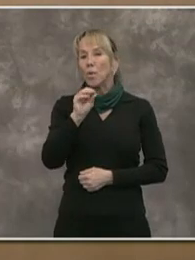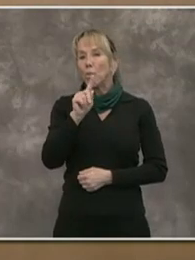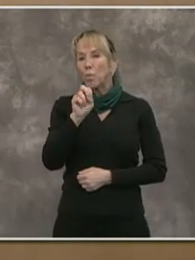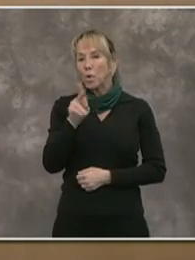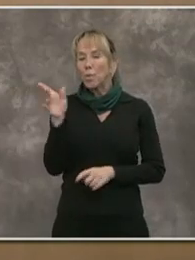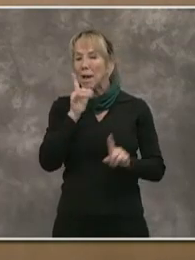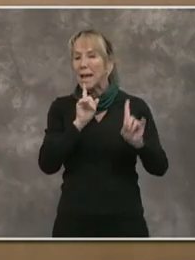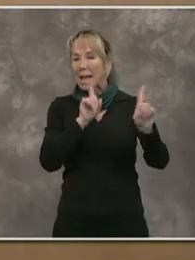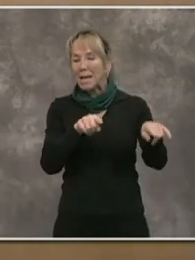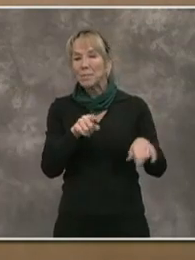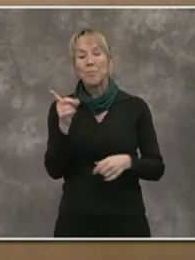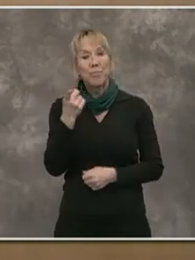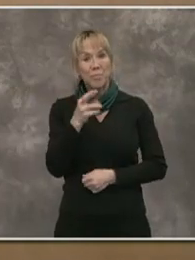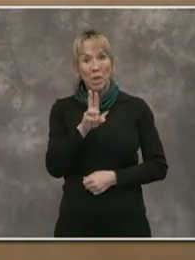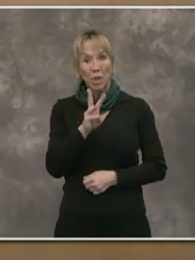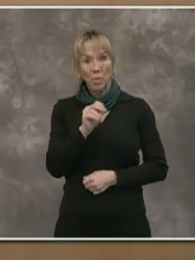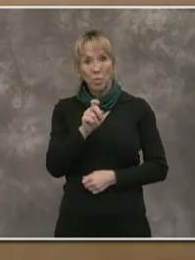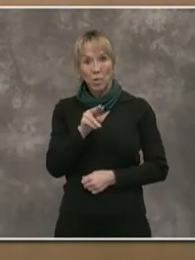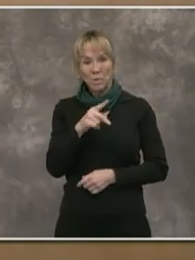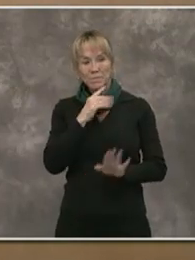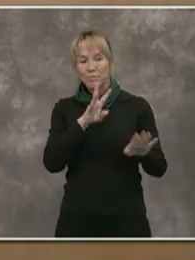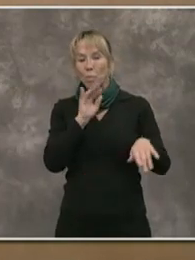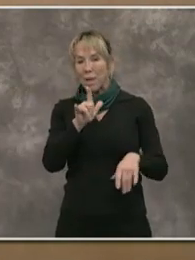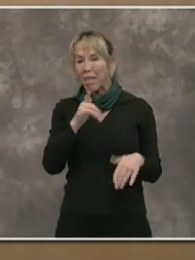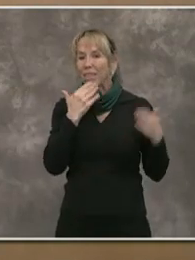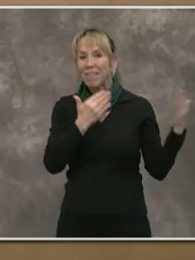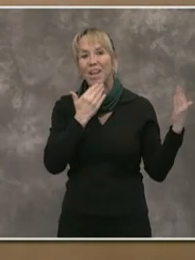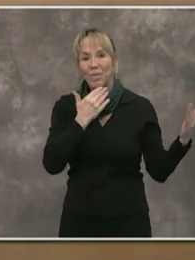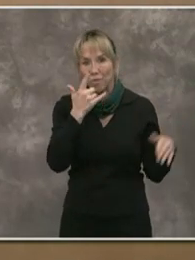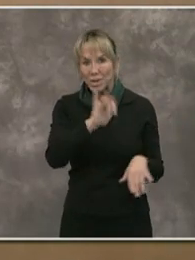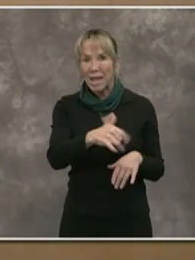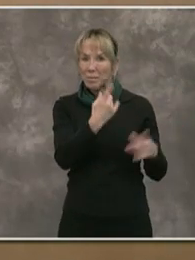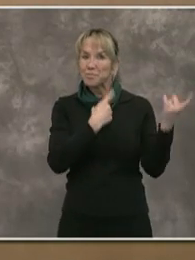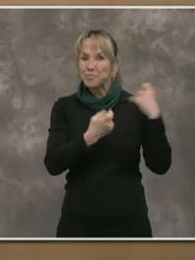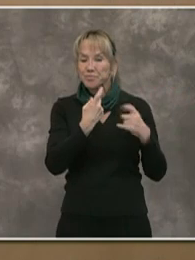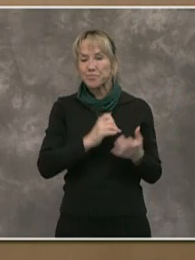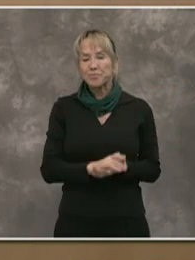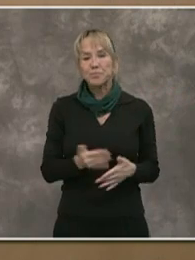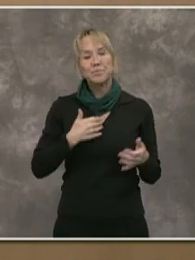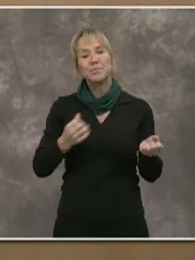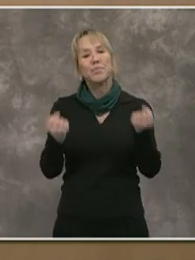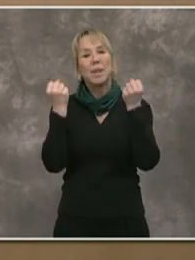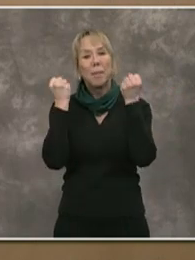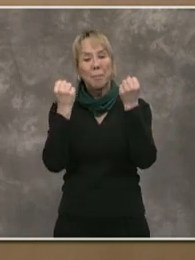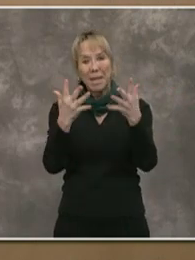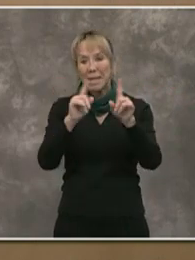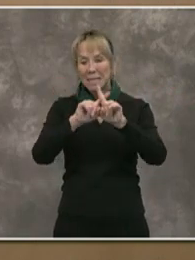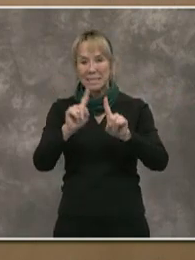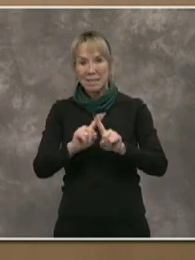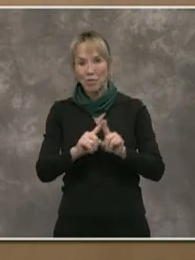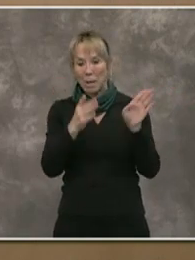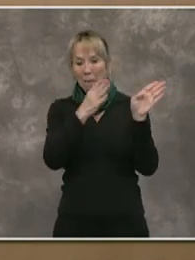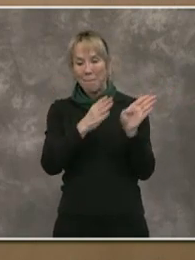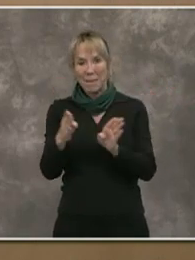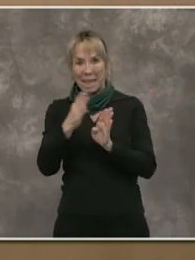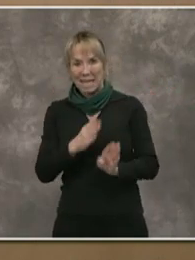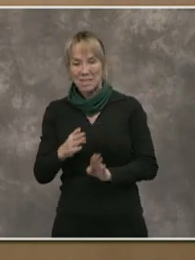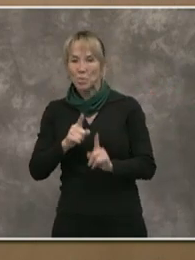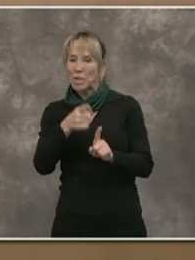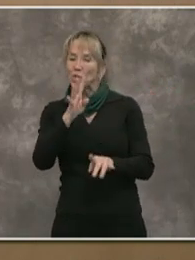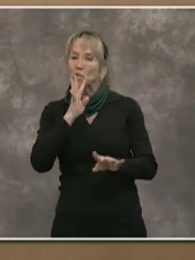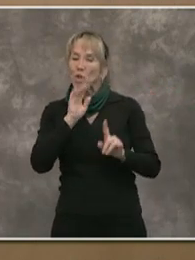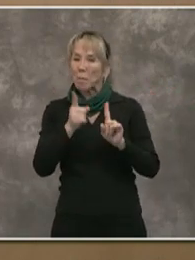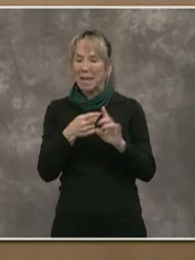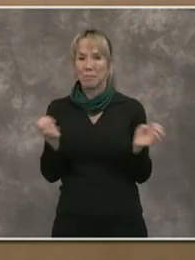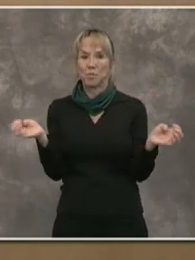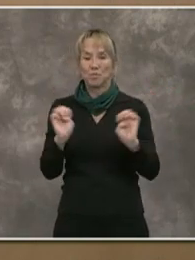Thank you for that question, Will. There are a number of plans out there, and I think you're talking about crisis care. The